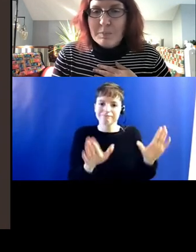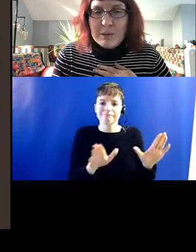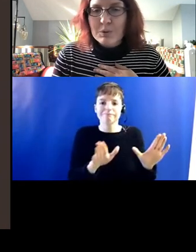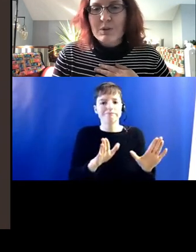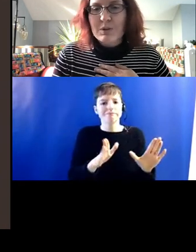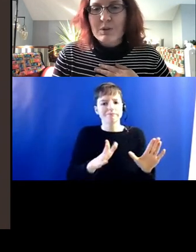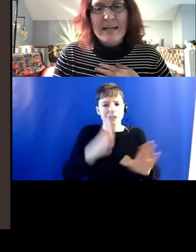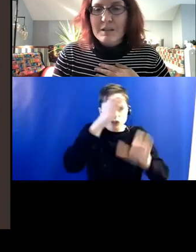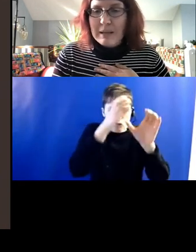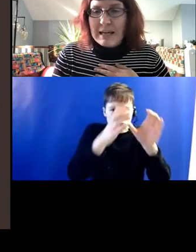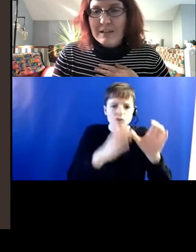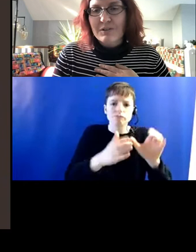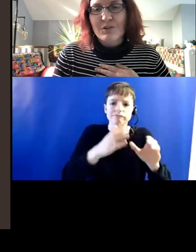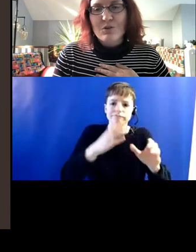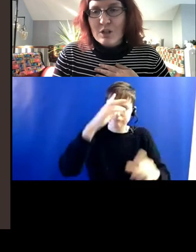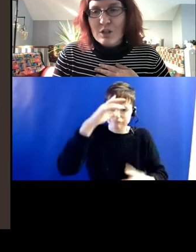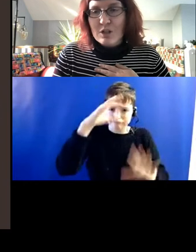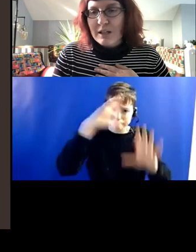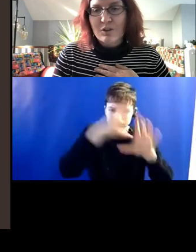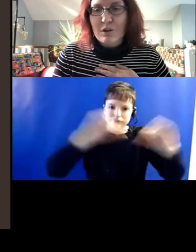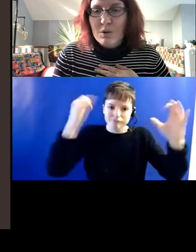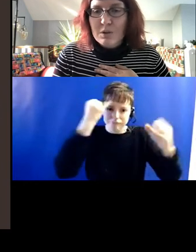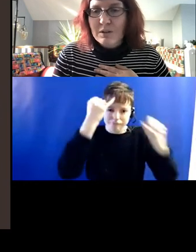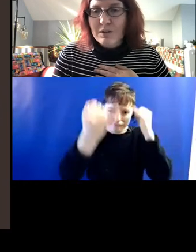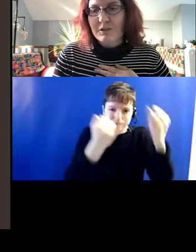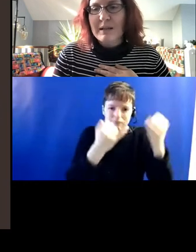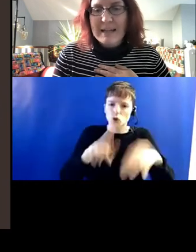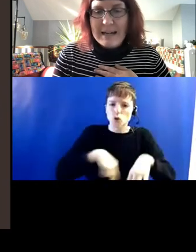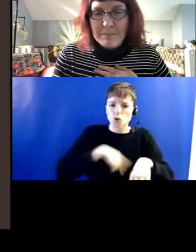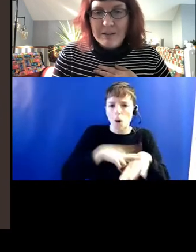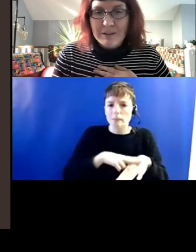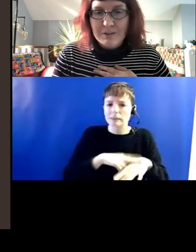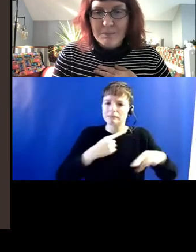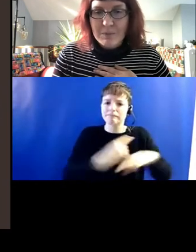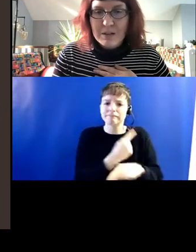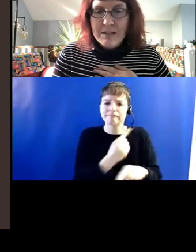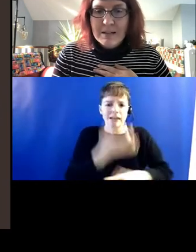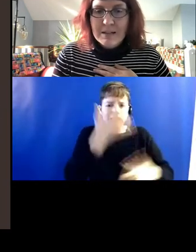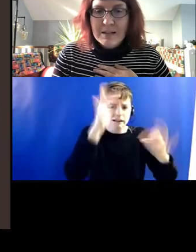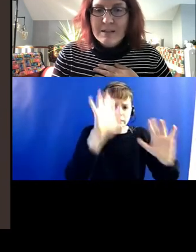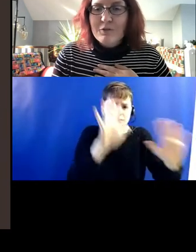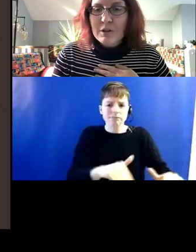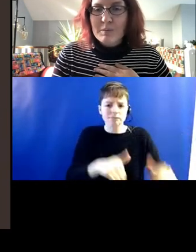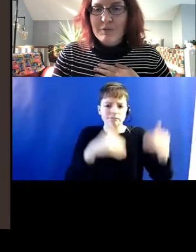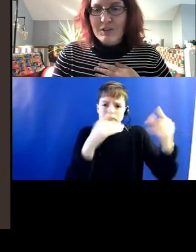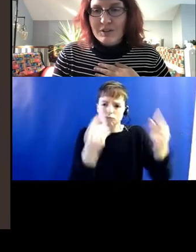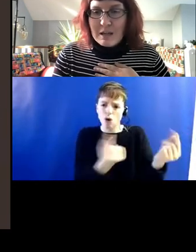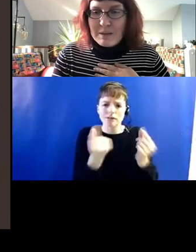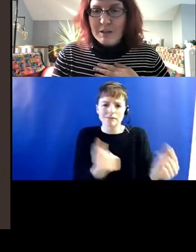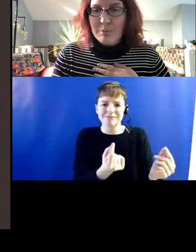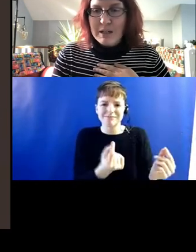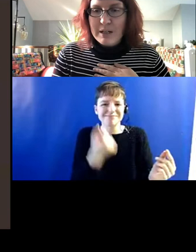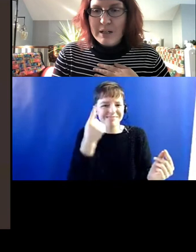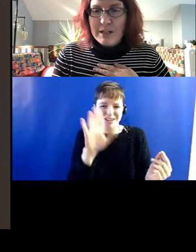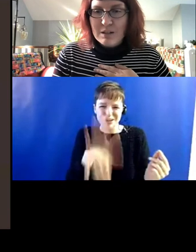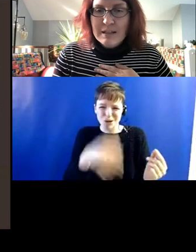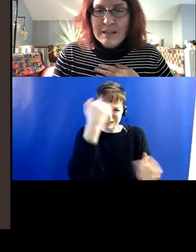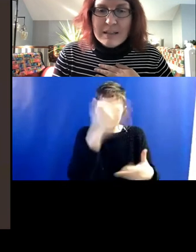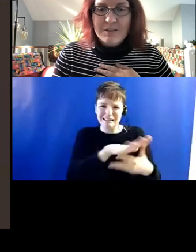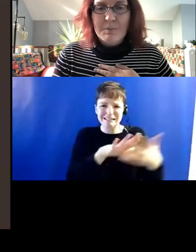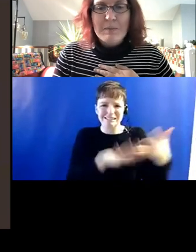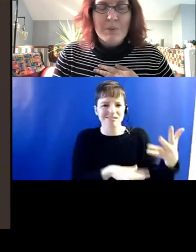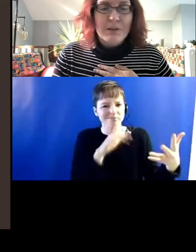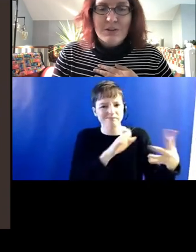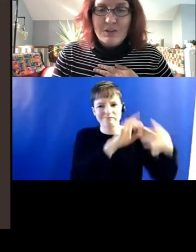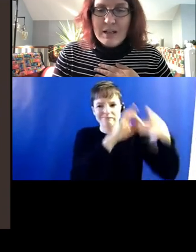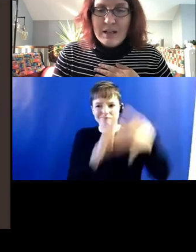are deeply rooted in anti-Blackness, eugenics, colonialism, and capitalism. This form of systemic oppression